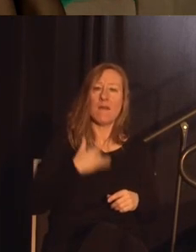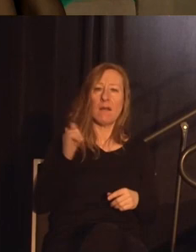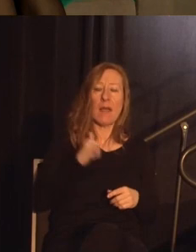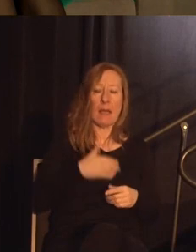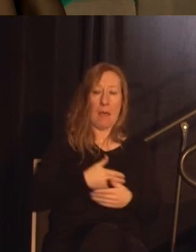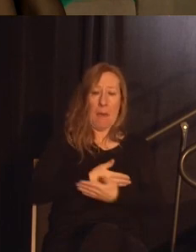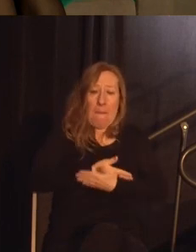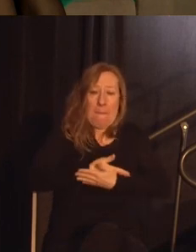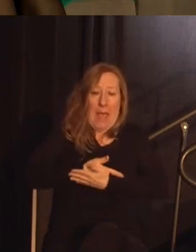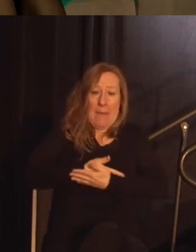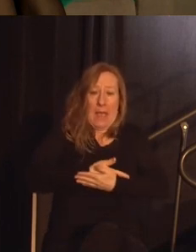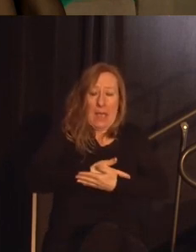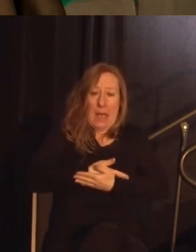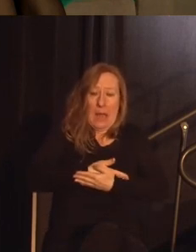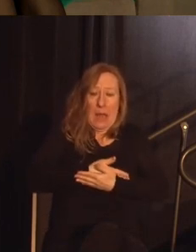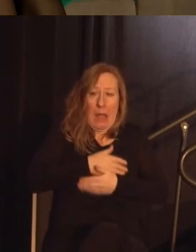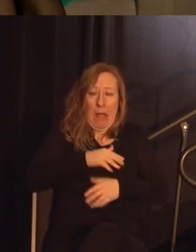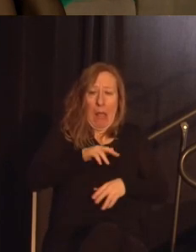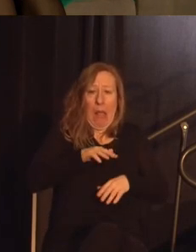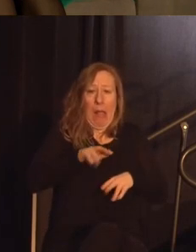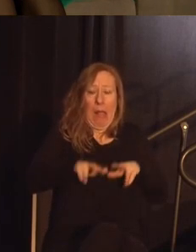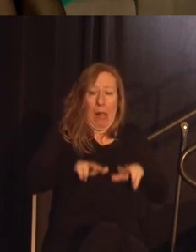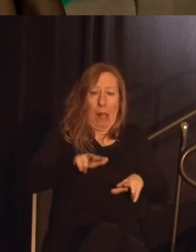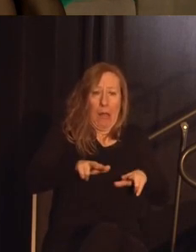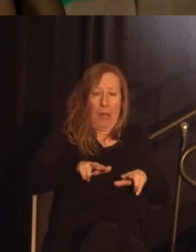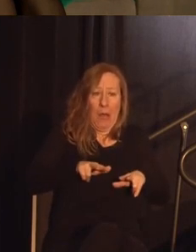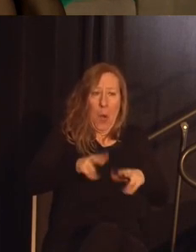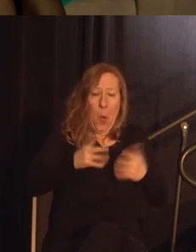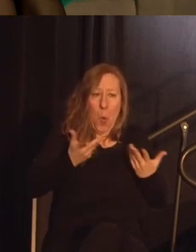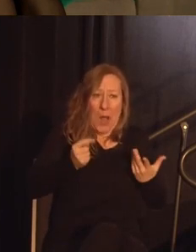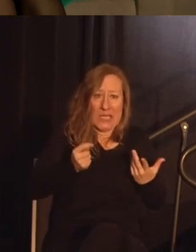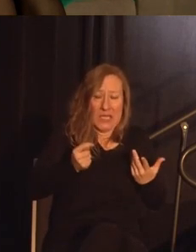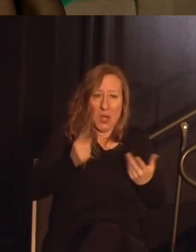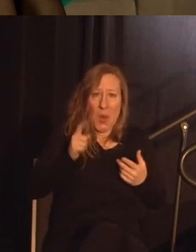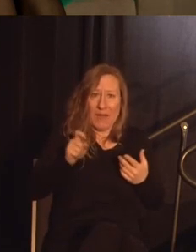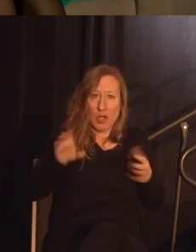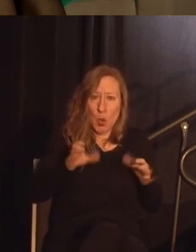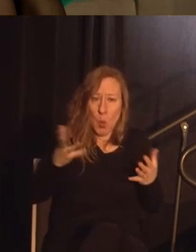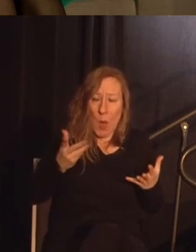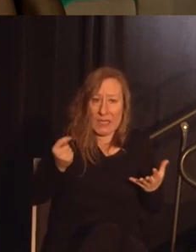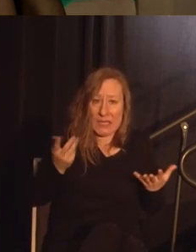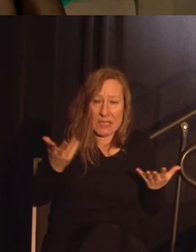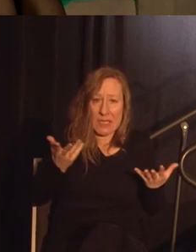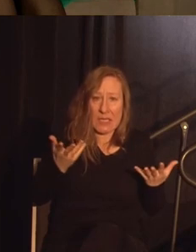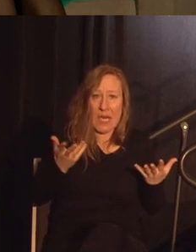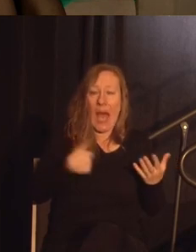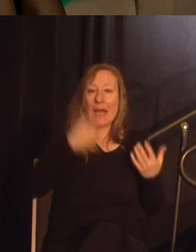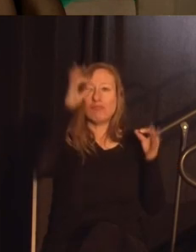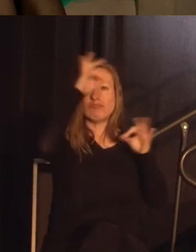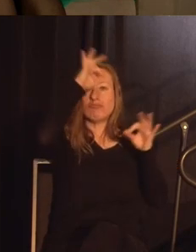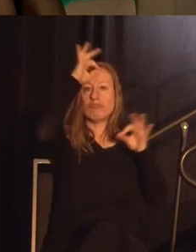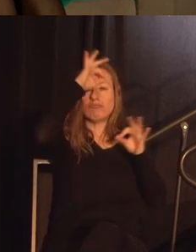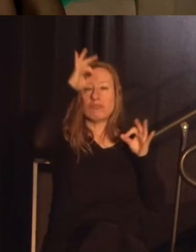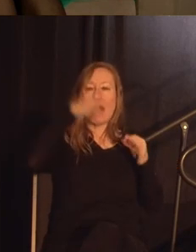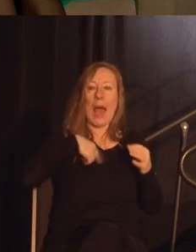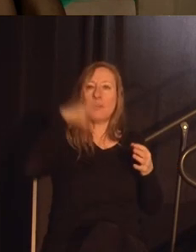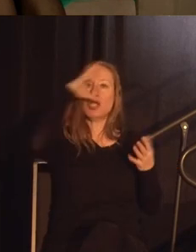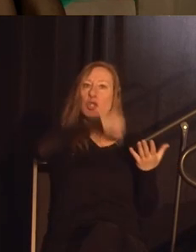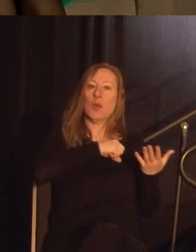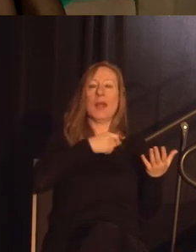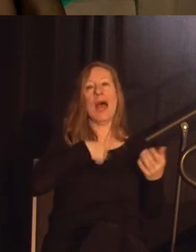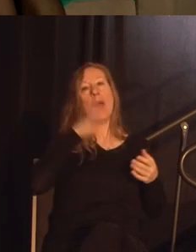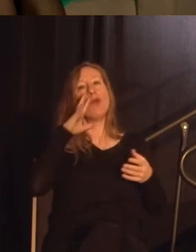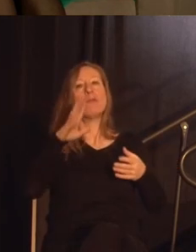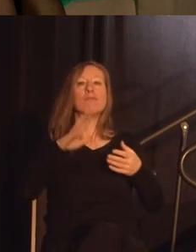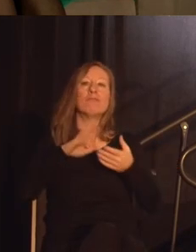baby being like, wait, you have to do what? Like I didn't know anything, you know, I just assumed that I was just going to just like be a